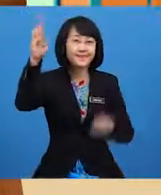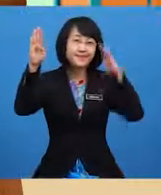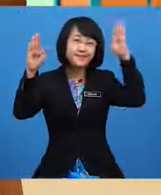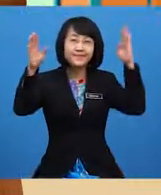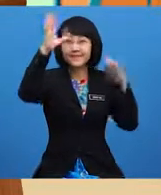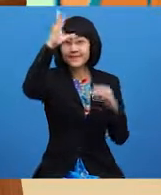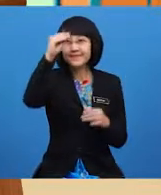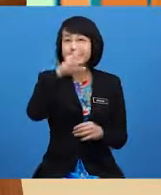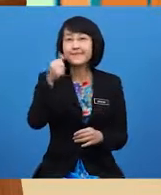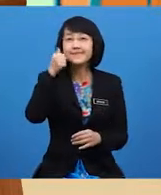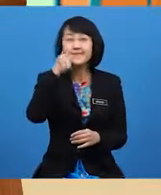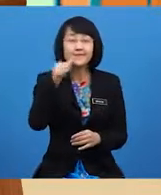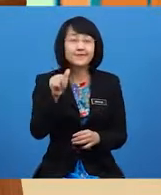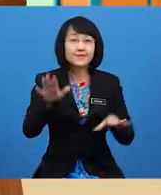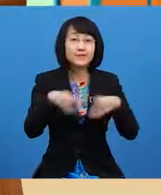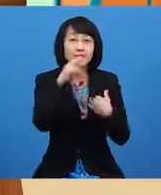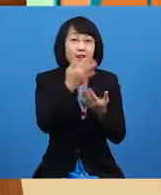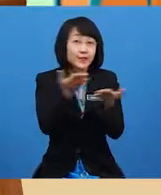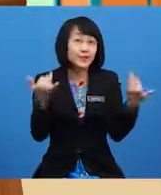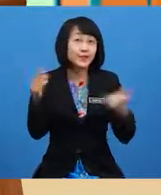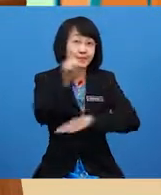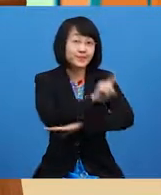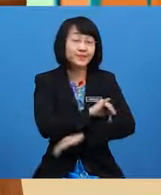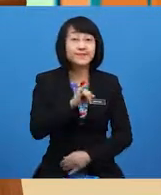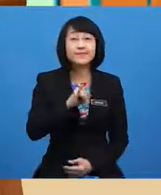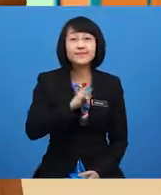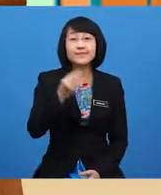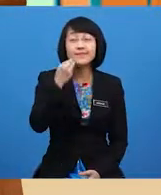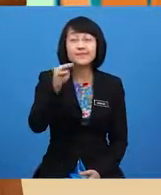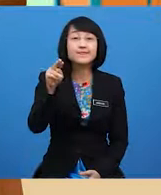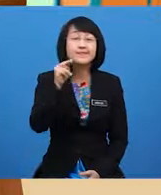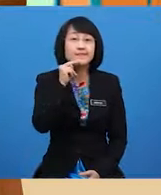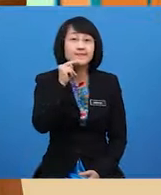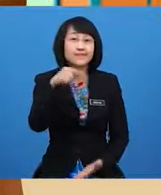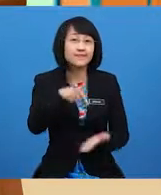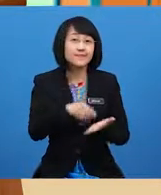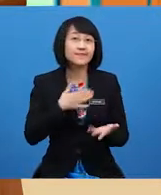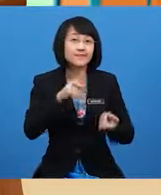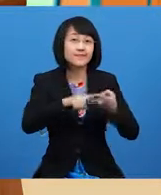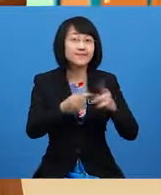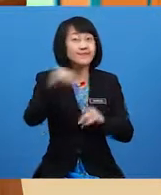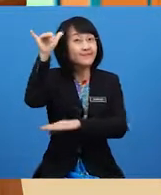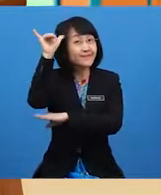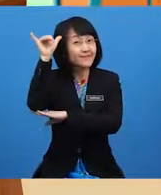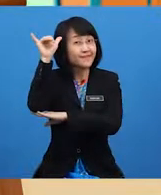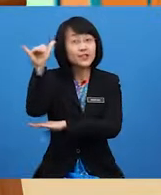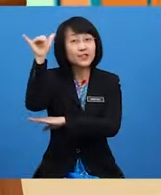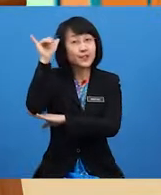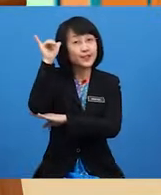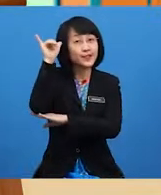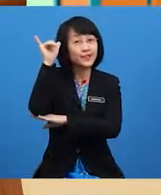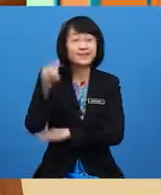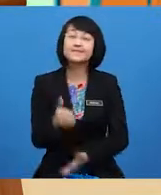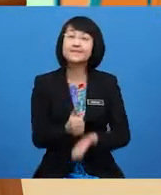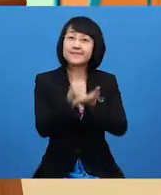Hello boys and girls, how are you today? I'm Miss Nazira and this is my friend Yolo. Yolo is